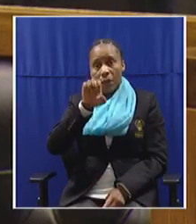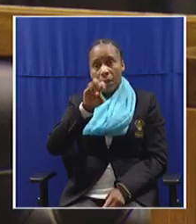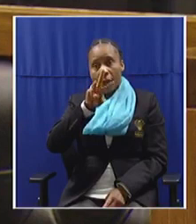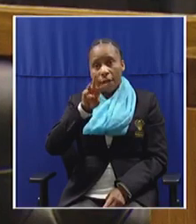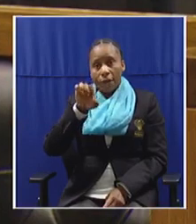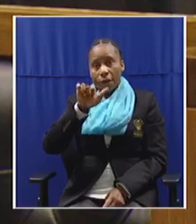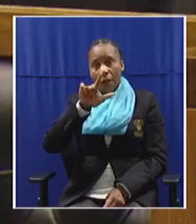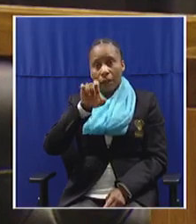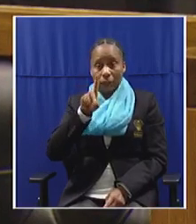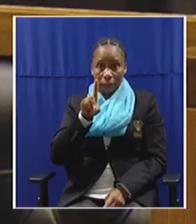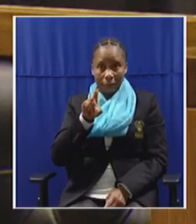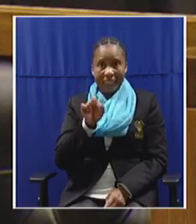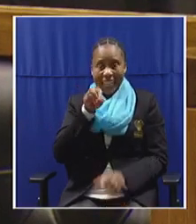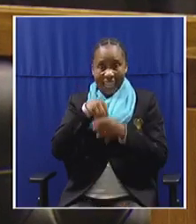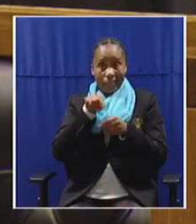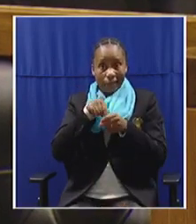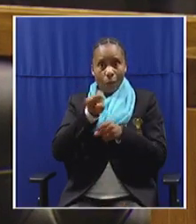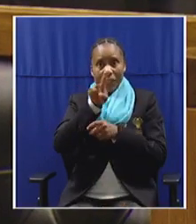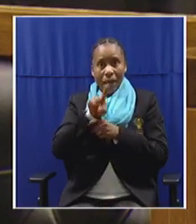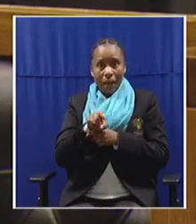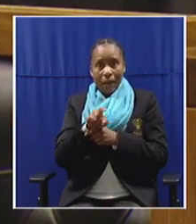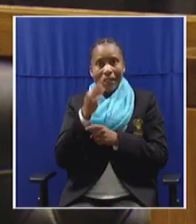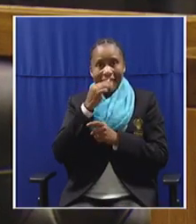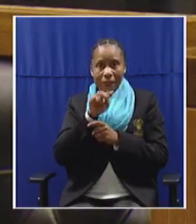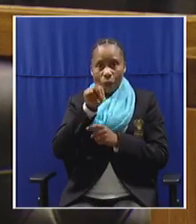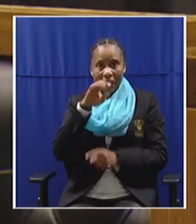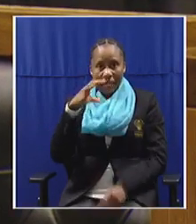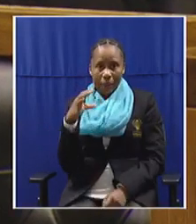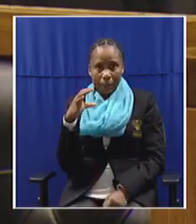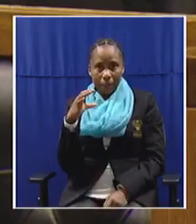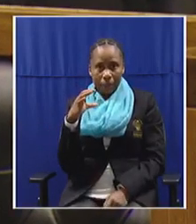Now, in that question, he mentioned the Northern Cape,